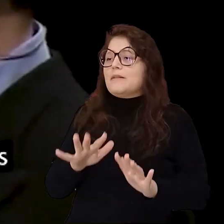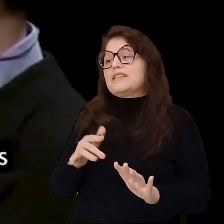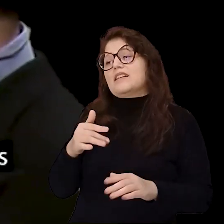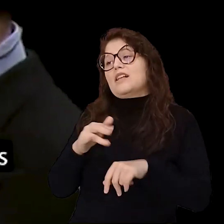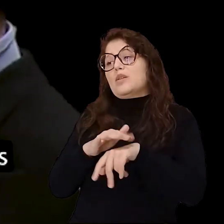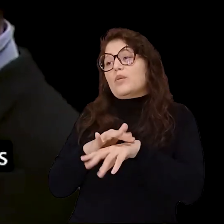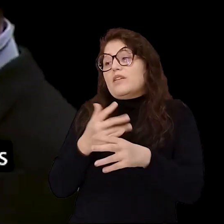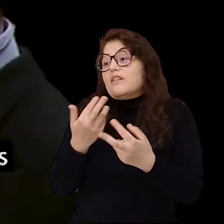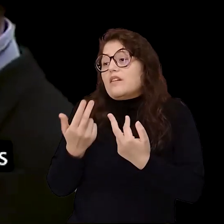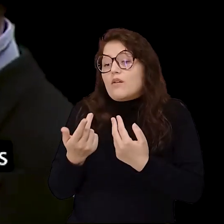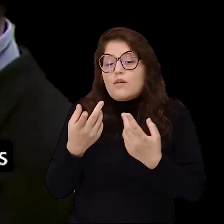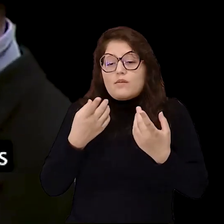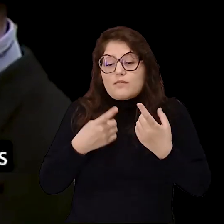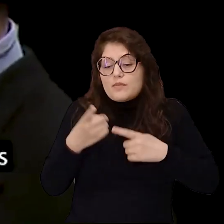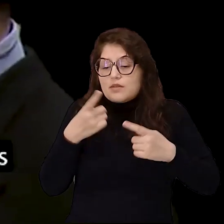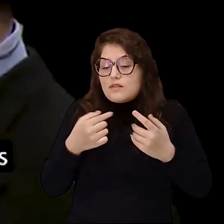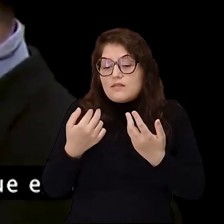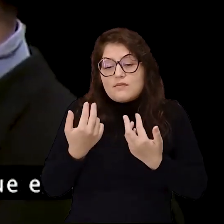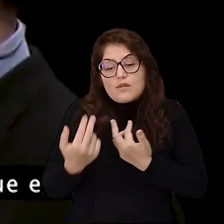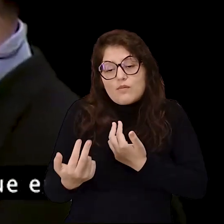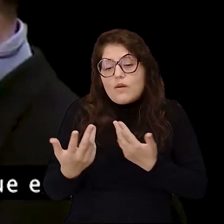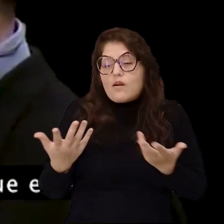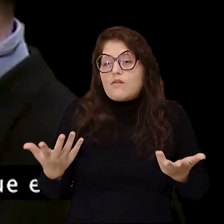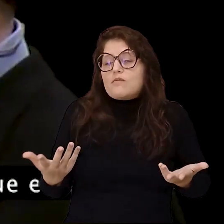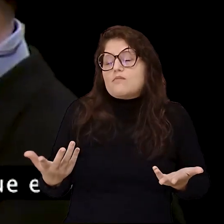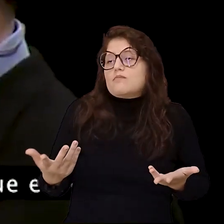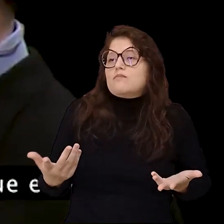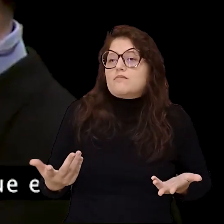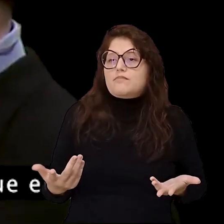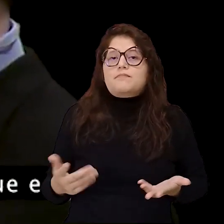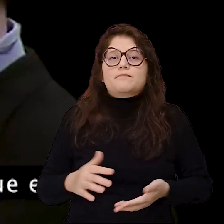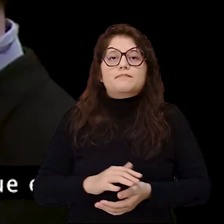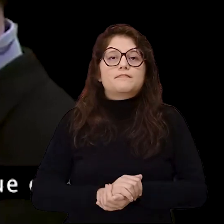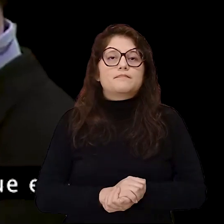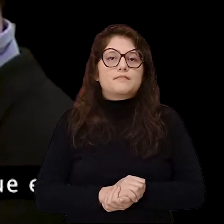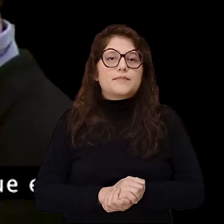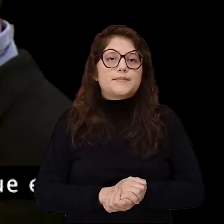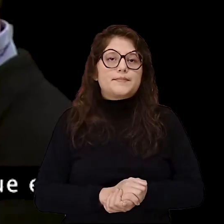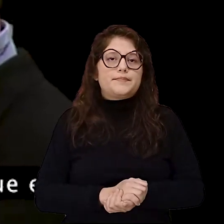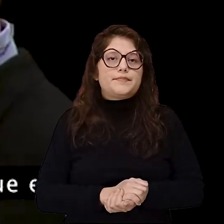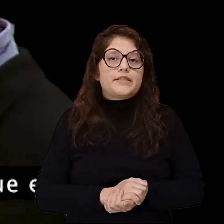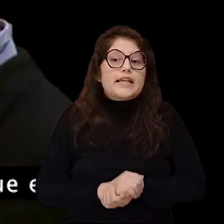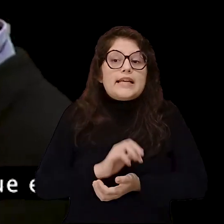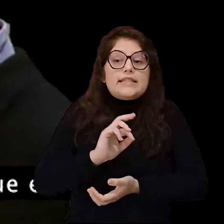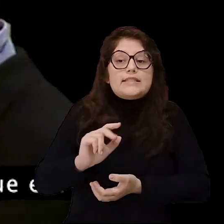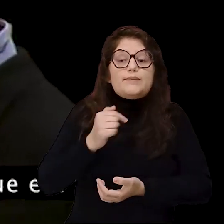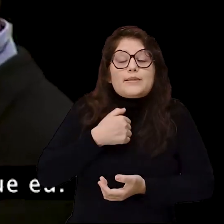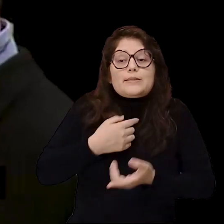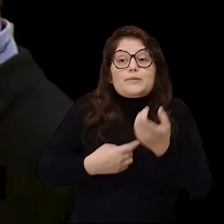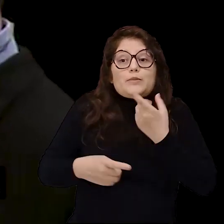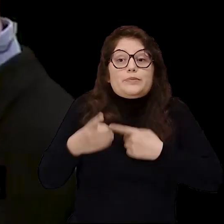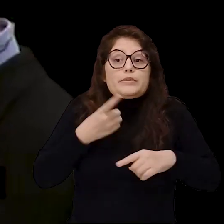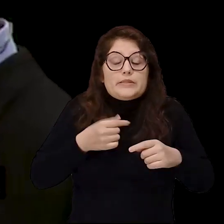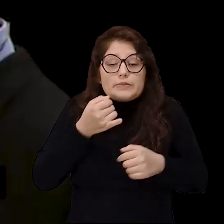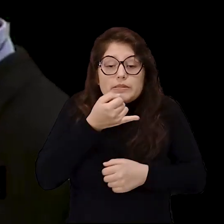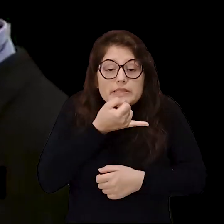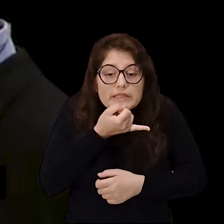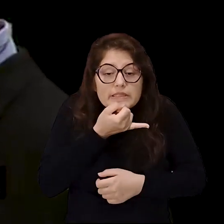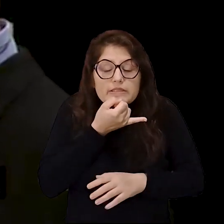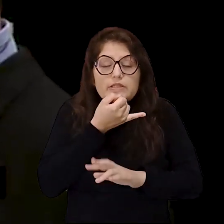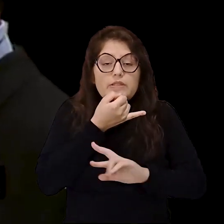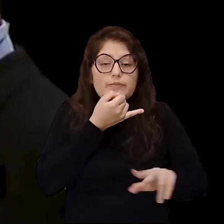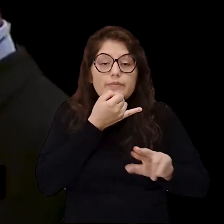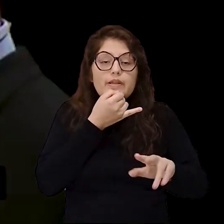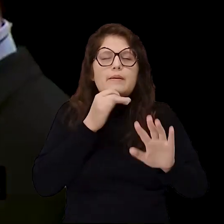crying because of the relatives you never knew? And I said, she had the same disease I have. I'm crying